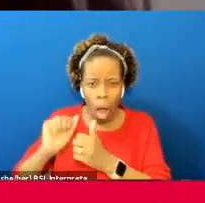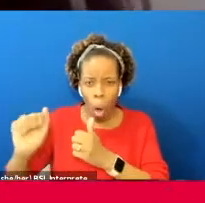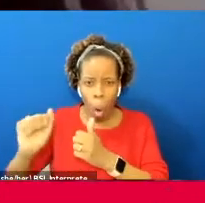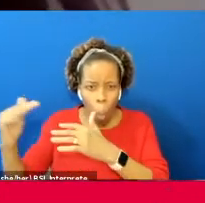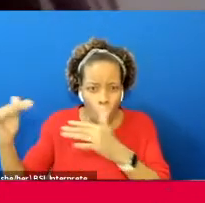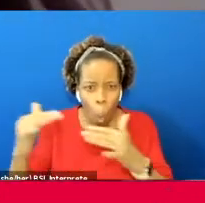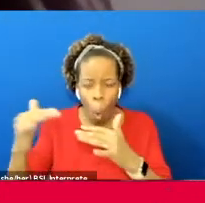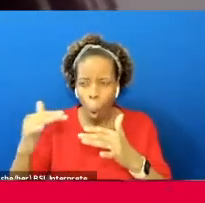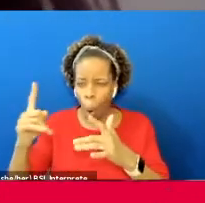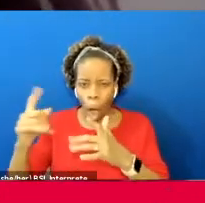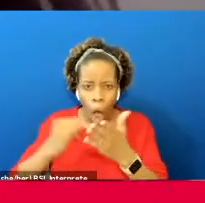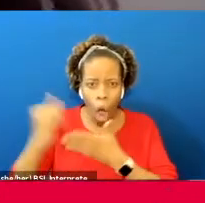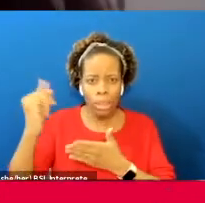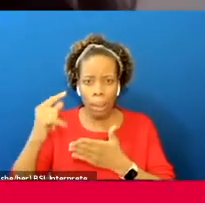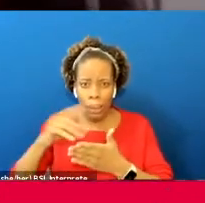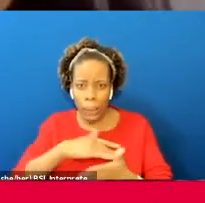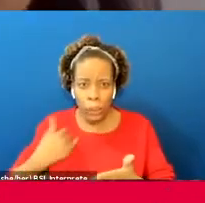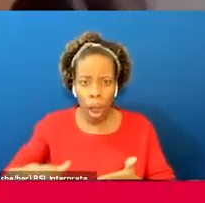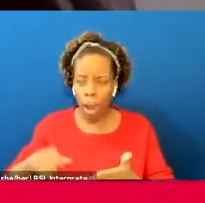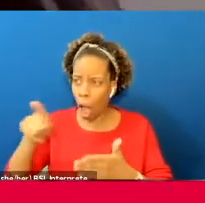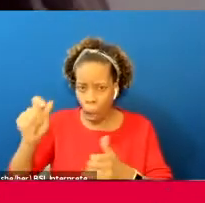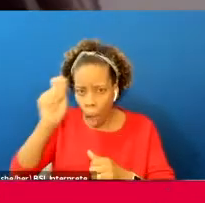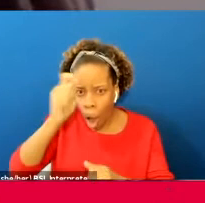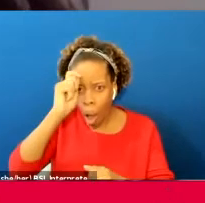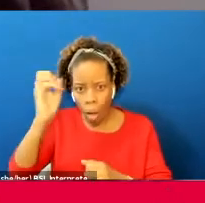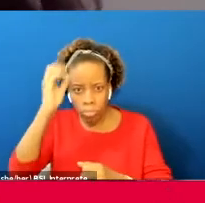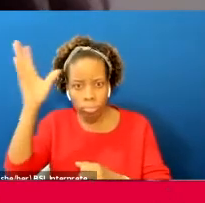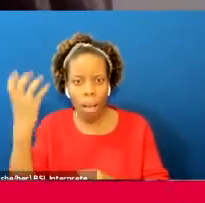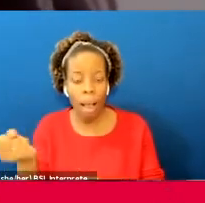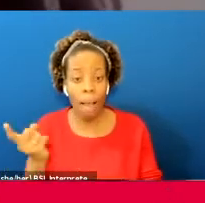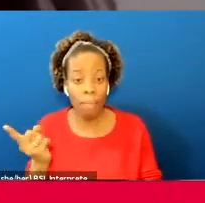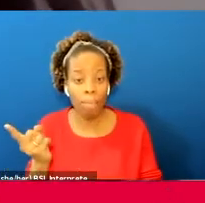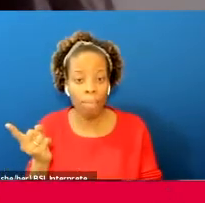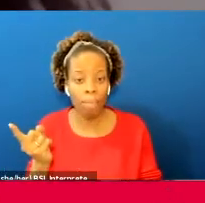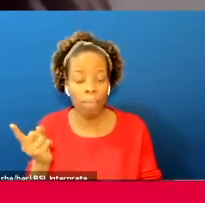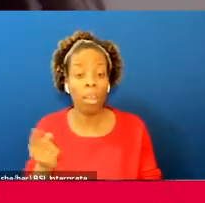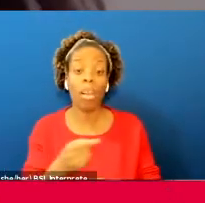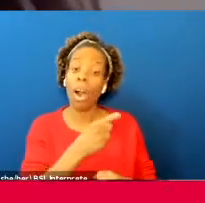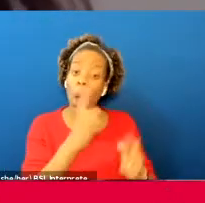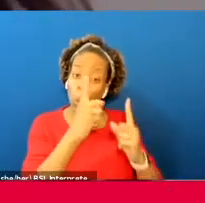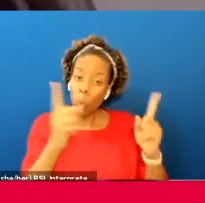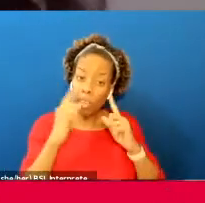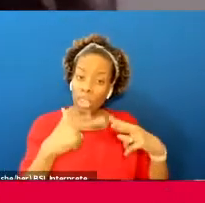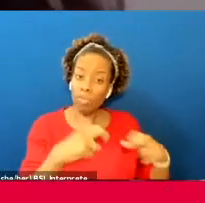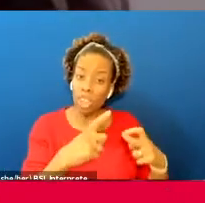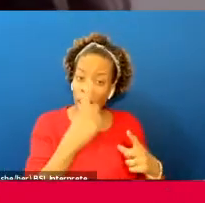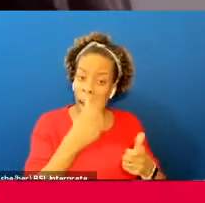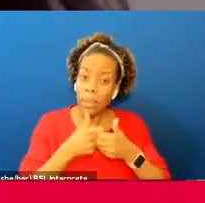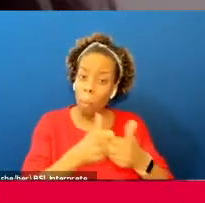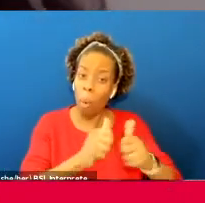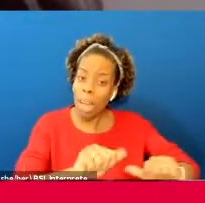hostility against countries like China. This isn't to say that research done within universities can't be used for good. For